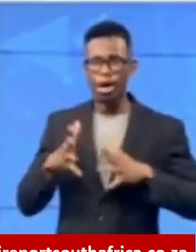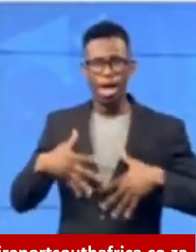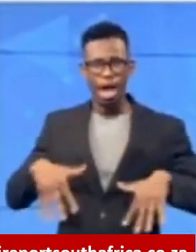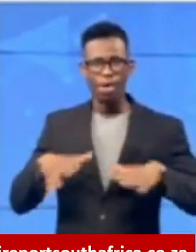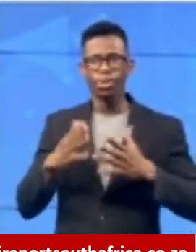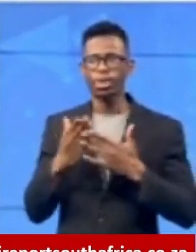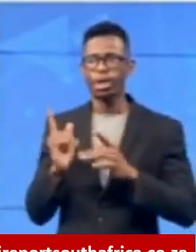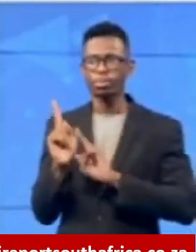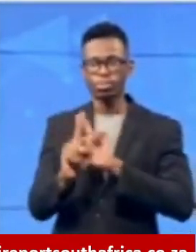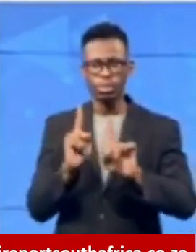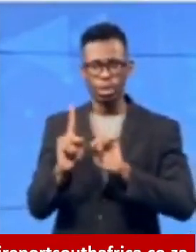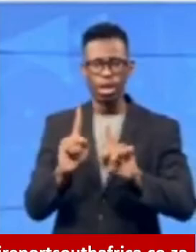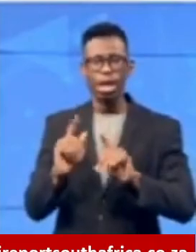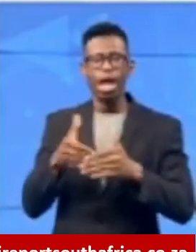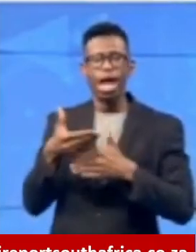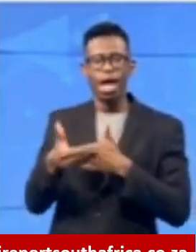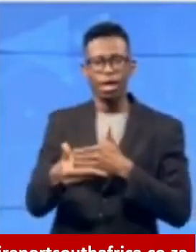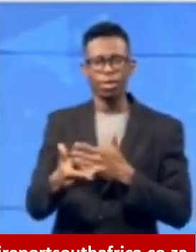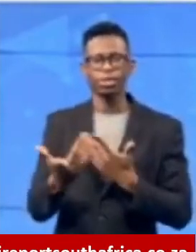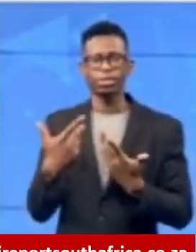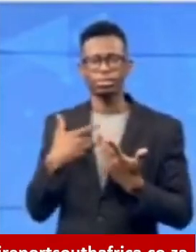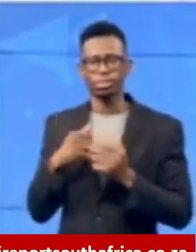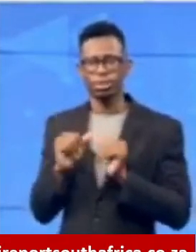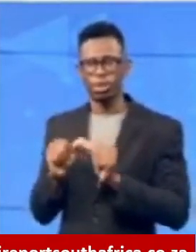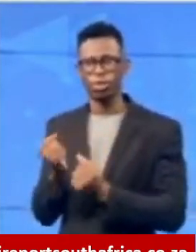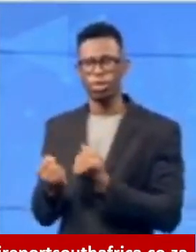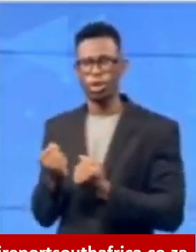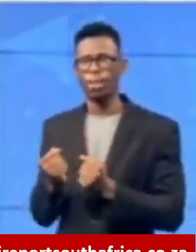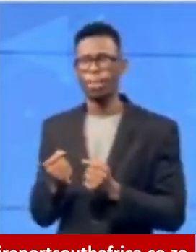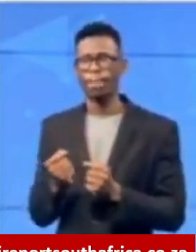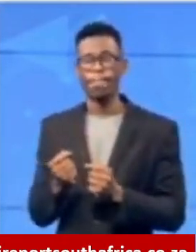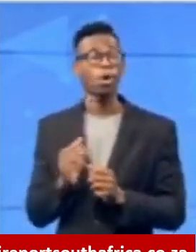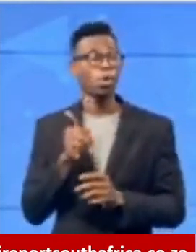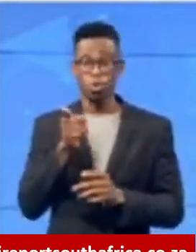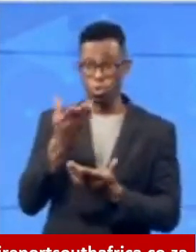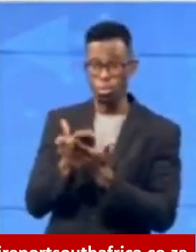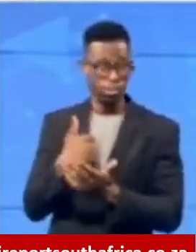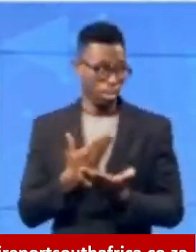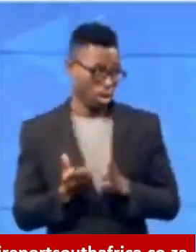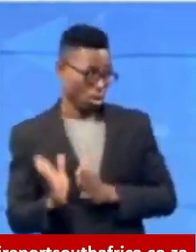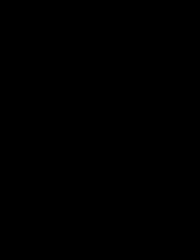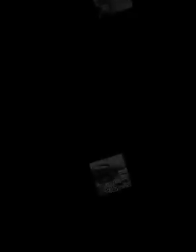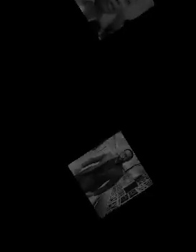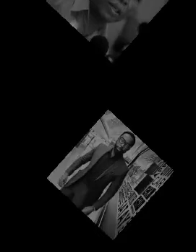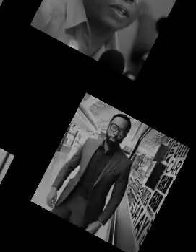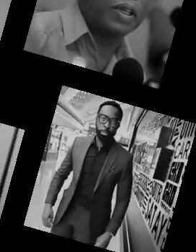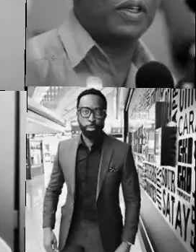will commence with the court. As but just give me a minute.